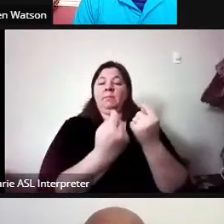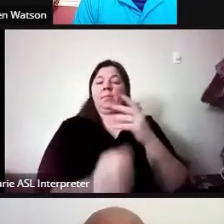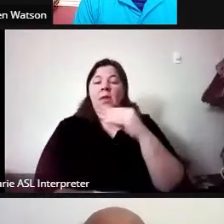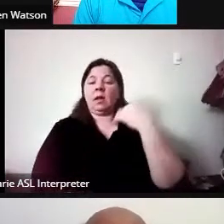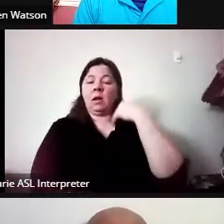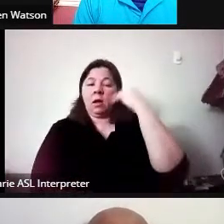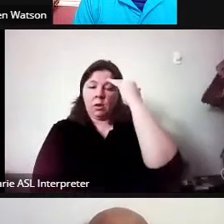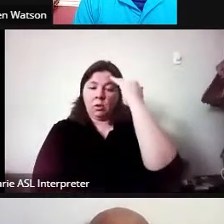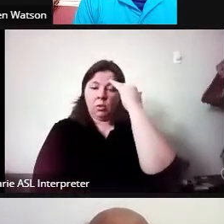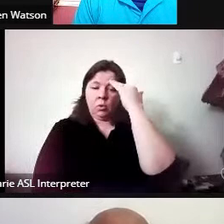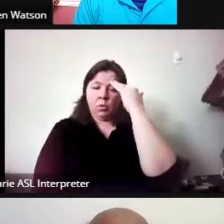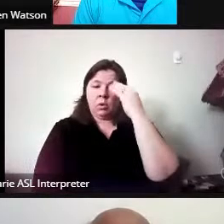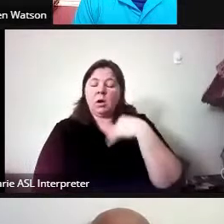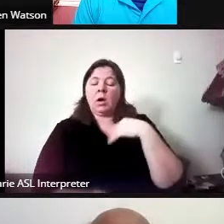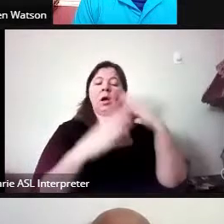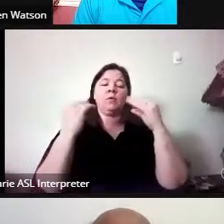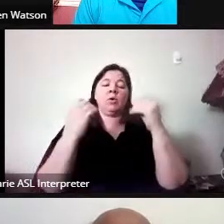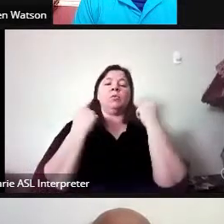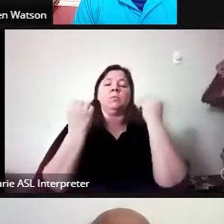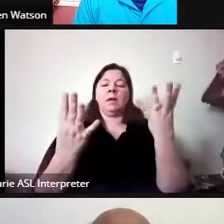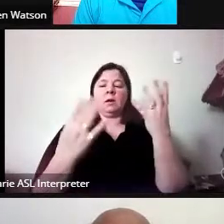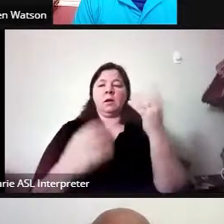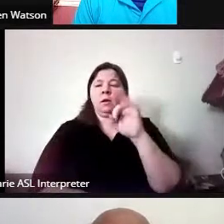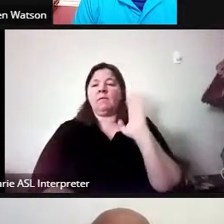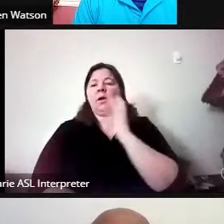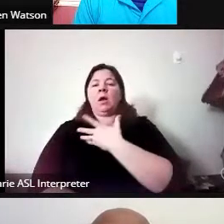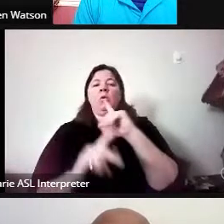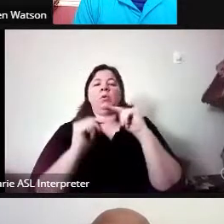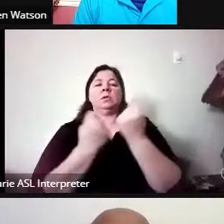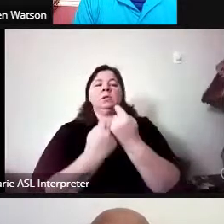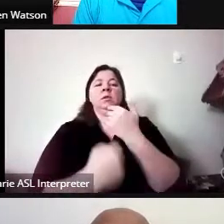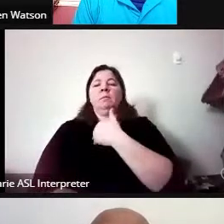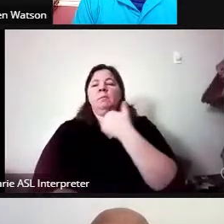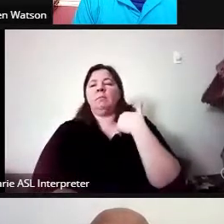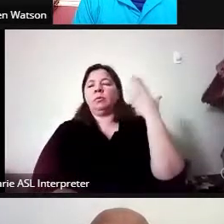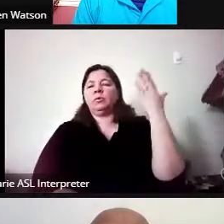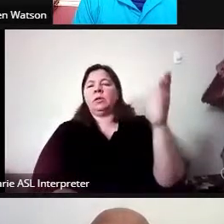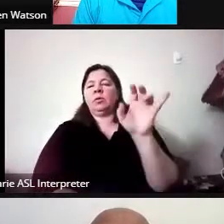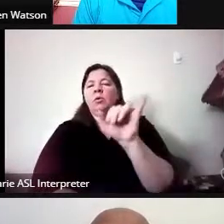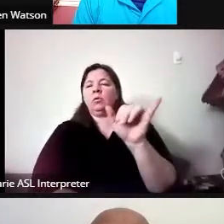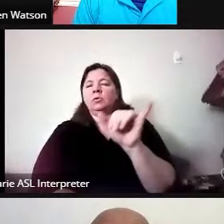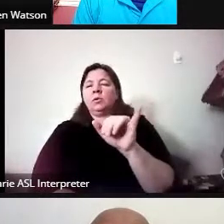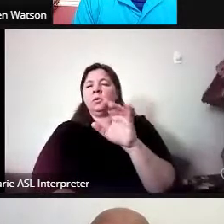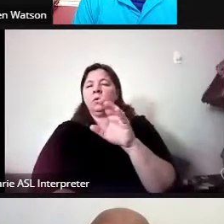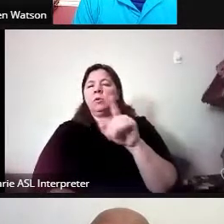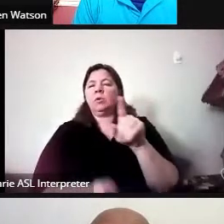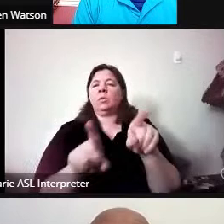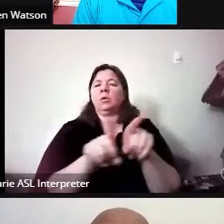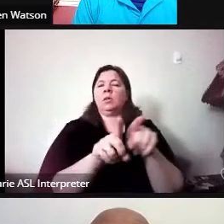know I have talked to so many of our team members over there also. And